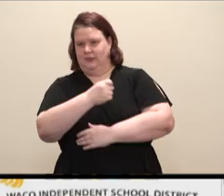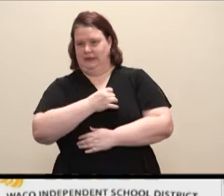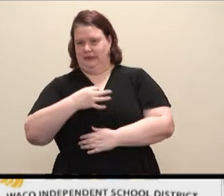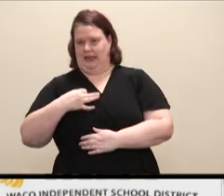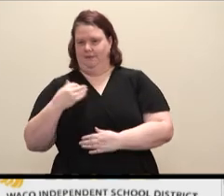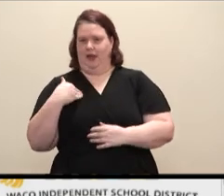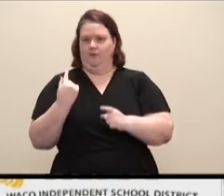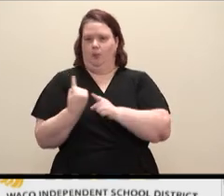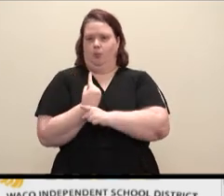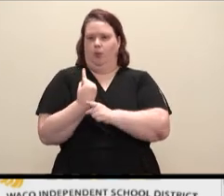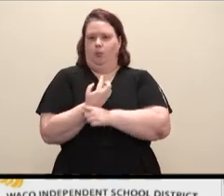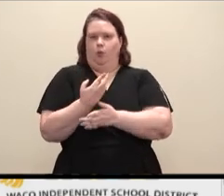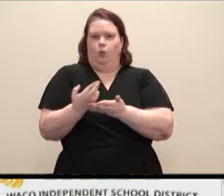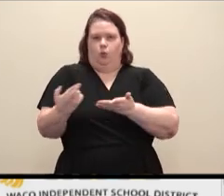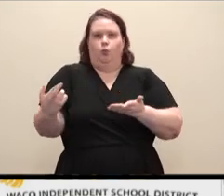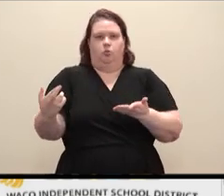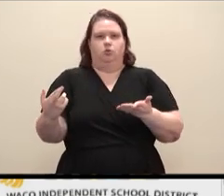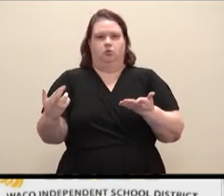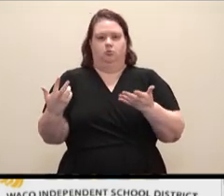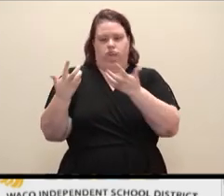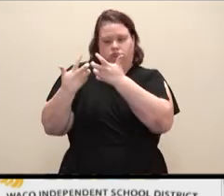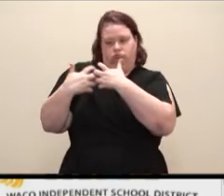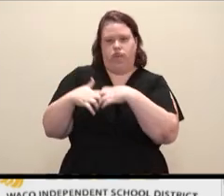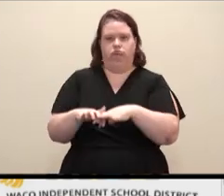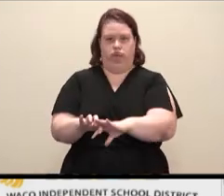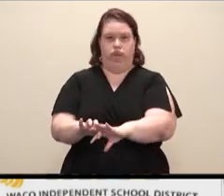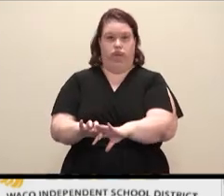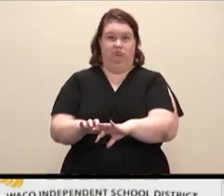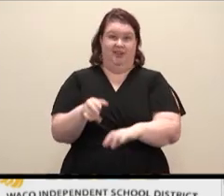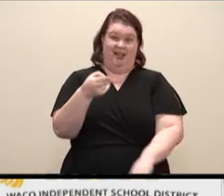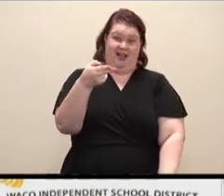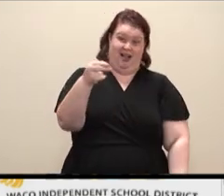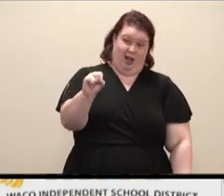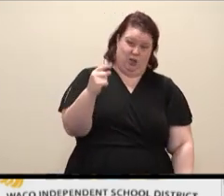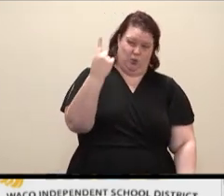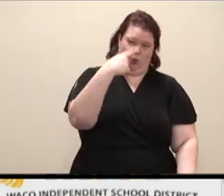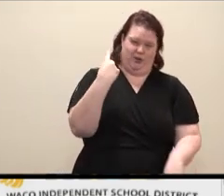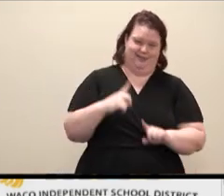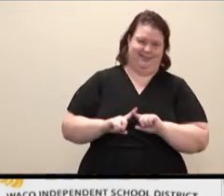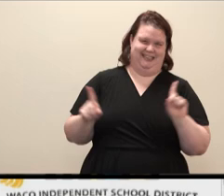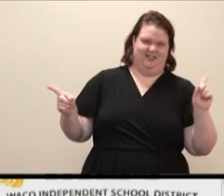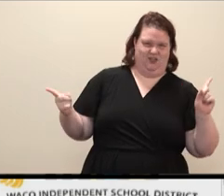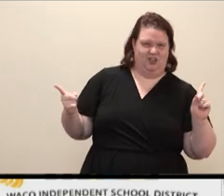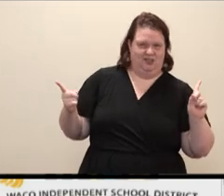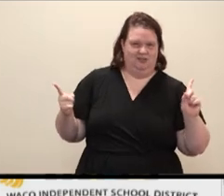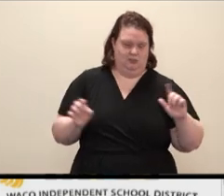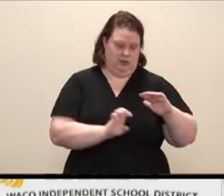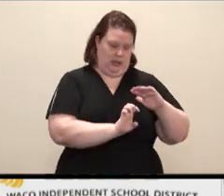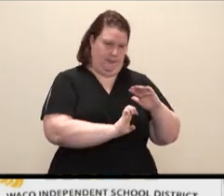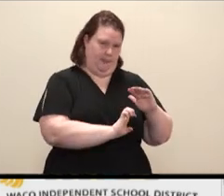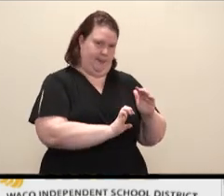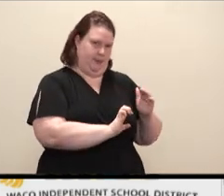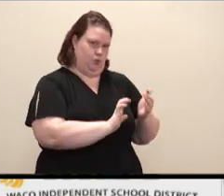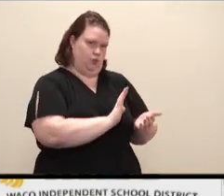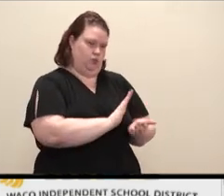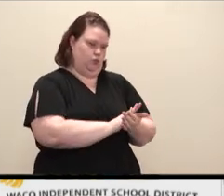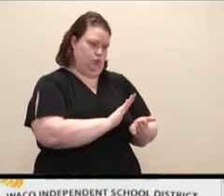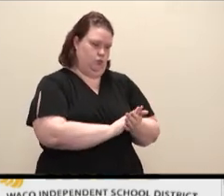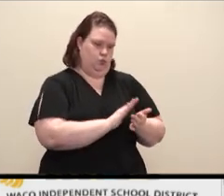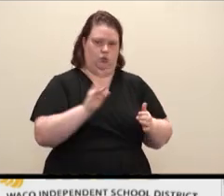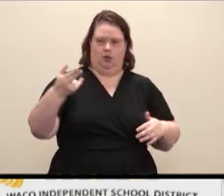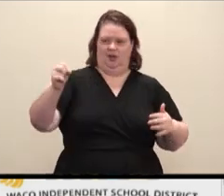resources on campuses to implement those things effectively. At the high school, that looks a little bit different than it does at the elementary